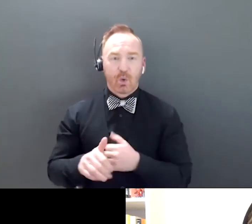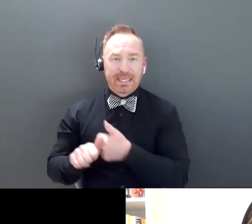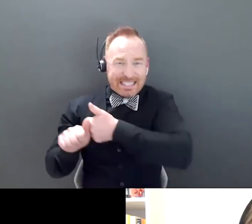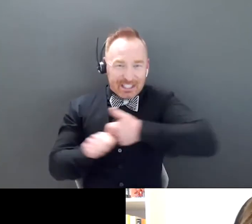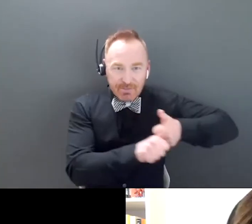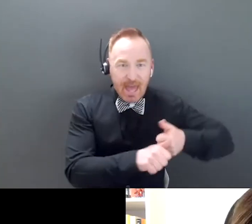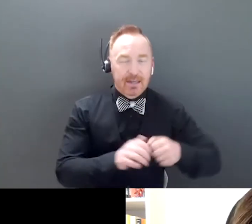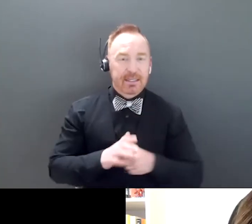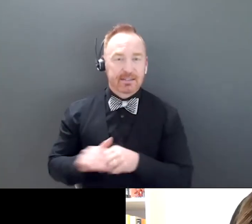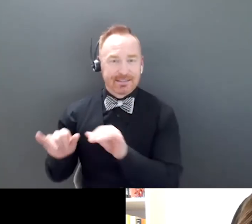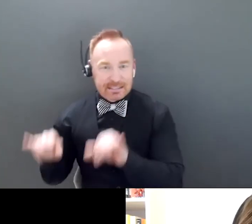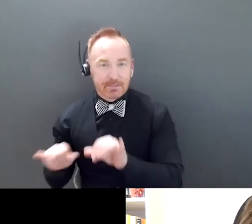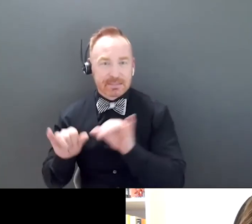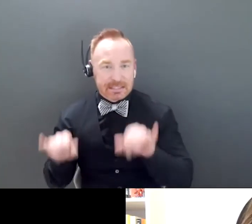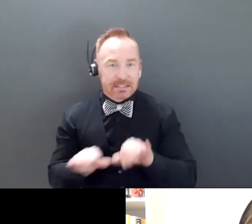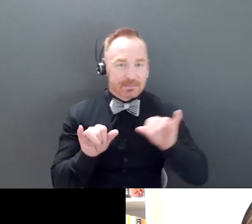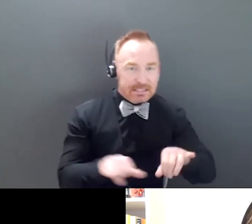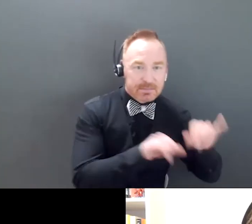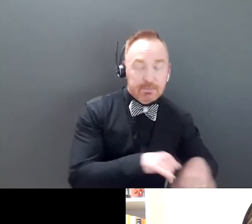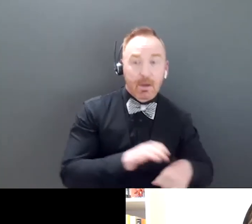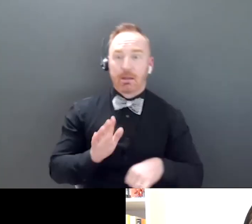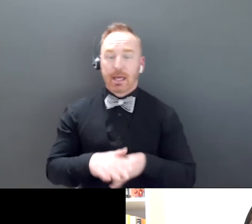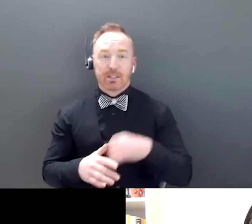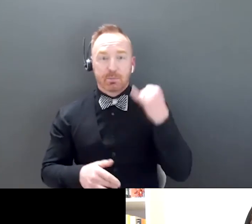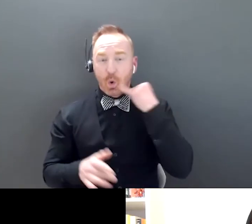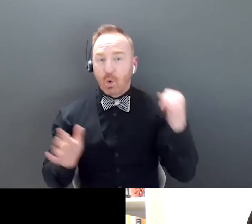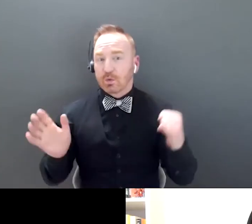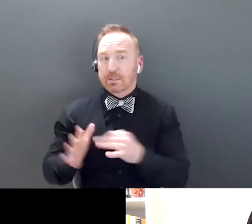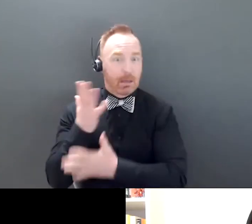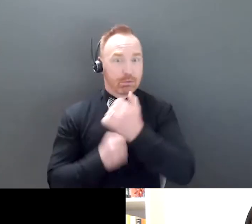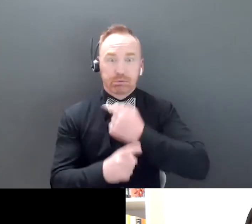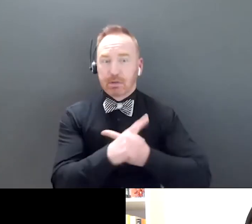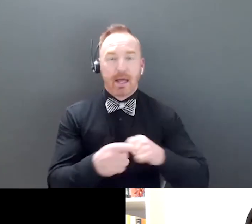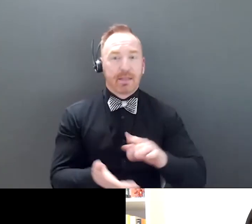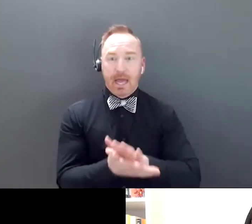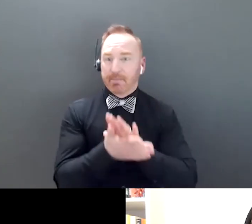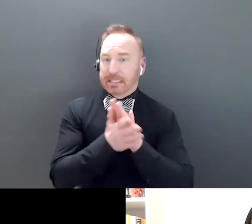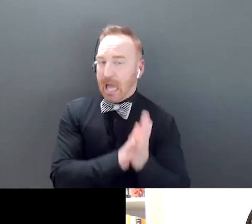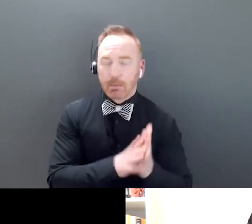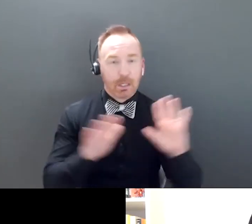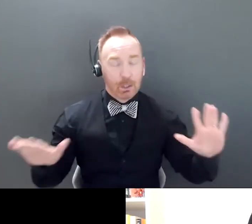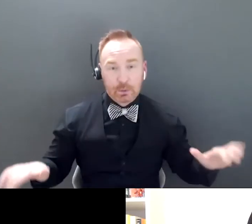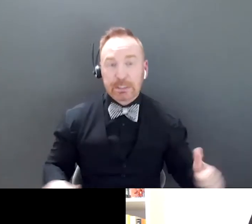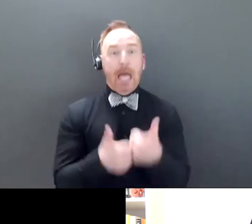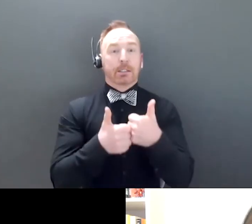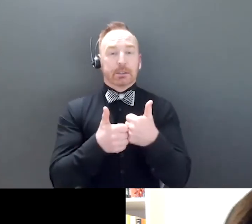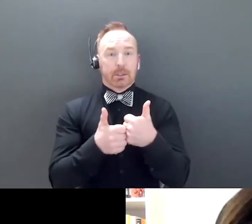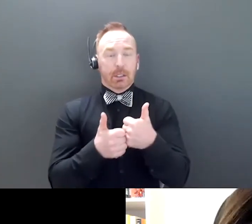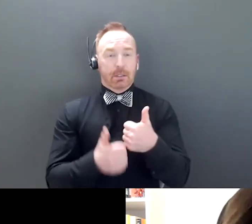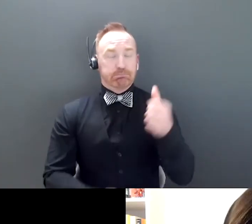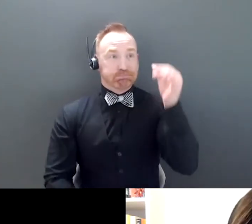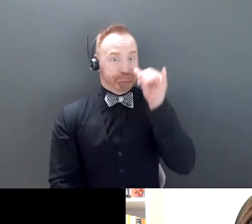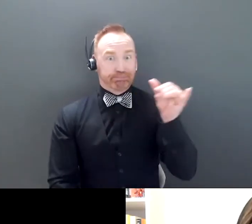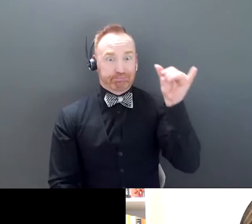the sometimes when they all kind of come together, they create this like super cyclone of challenges, right? And so with